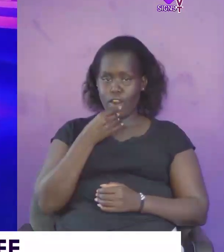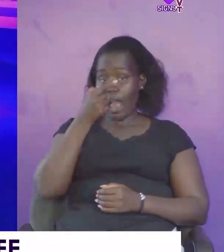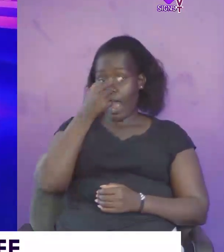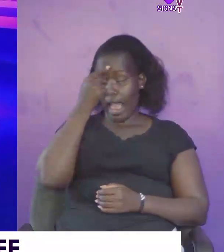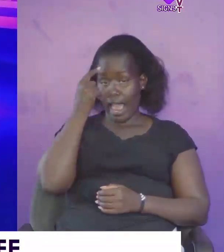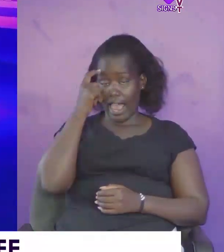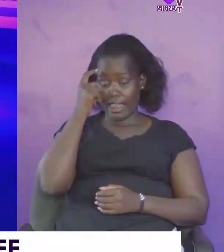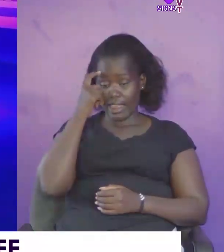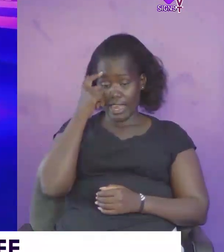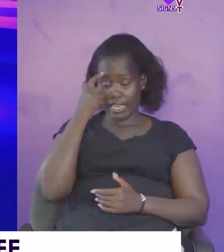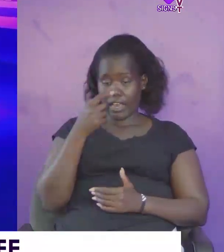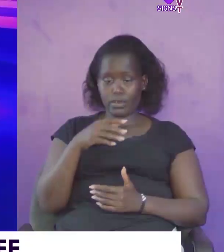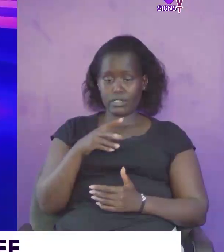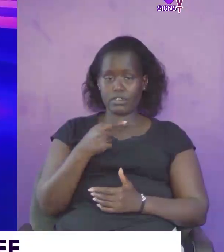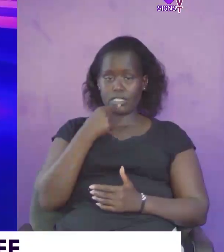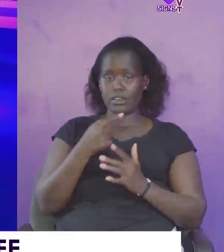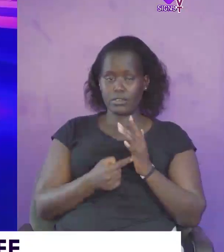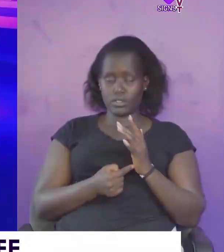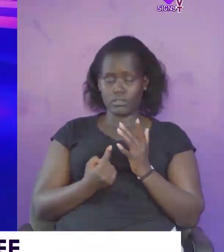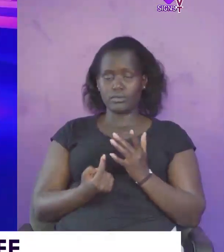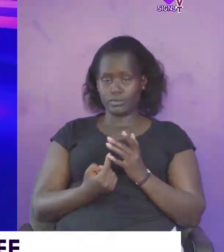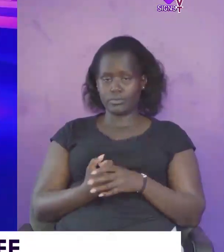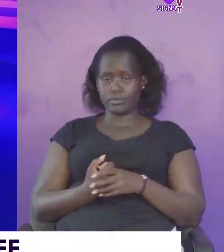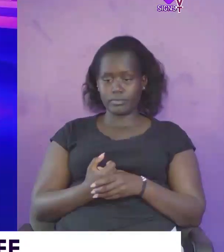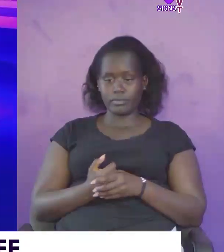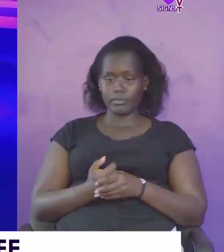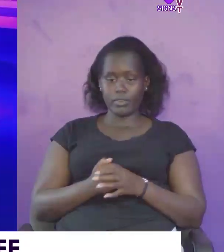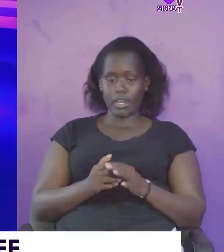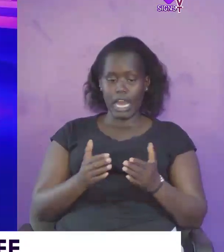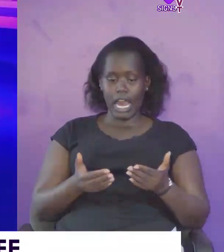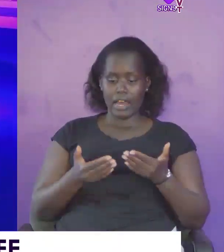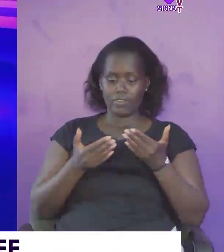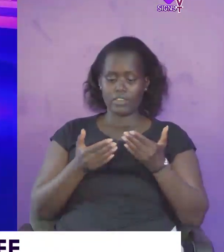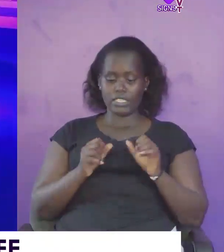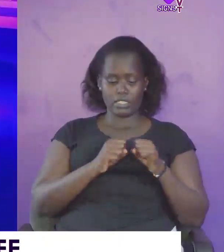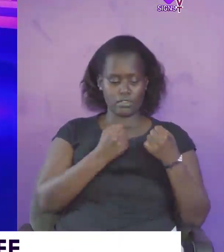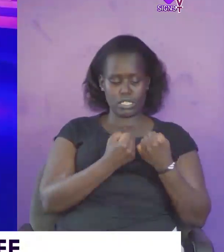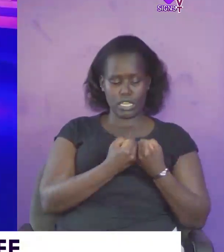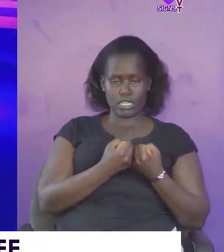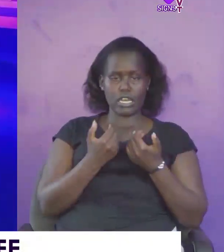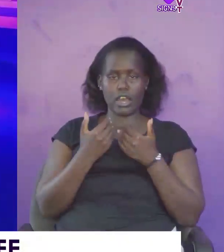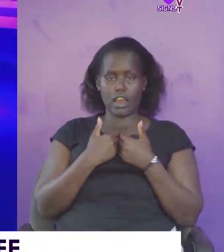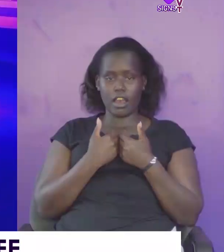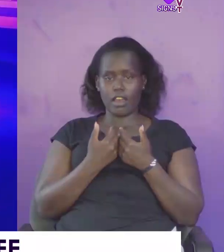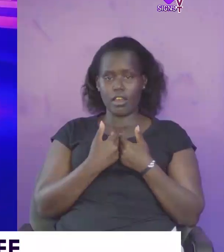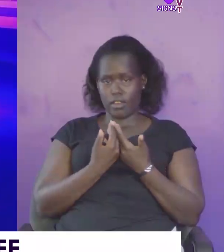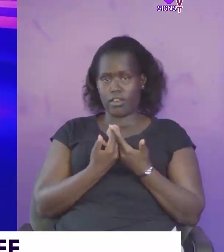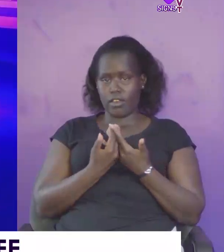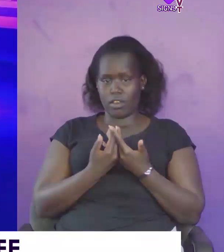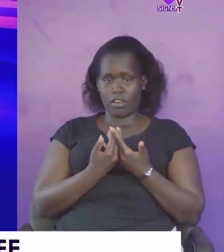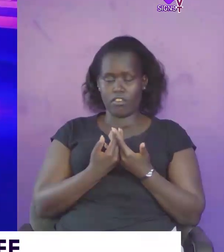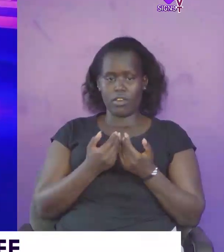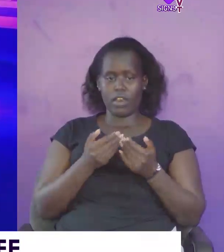was narrating is that in advanced societies, they have found a way